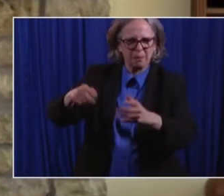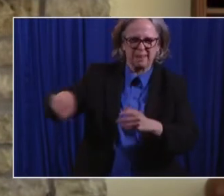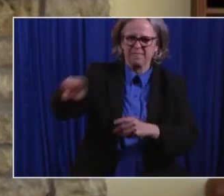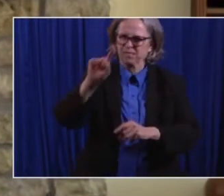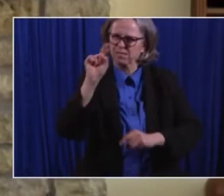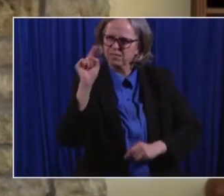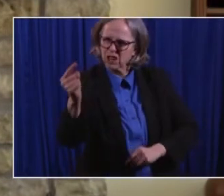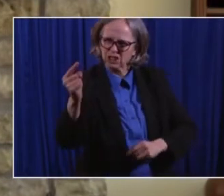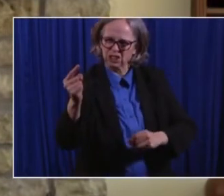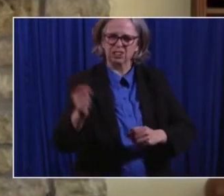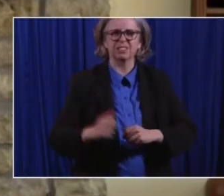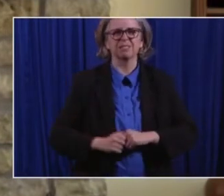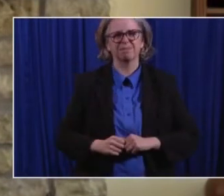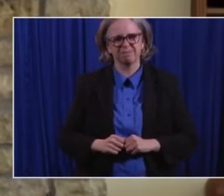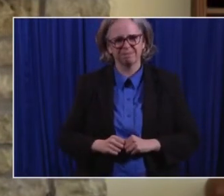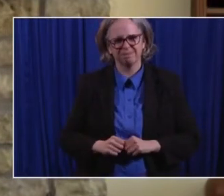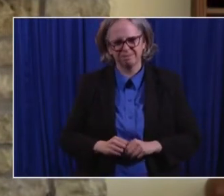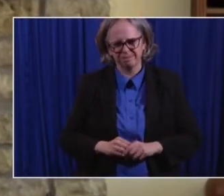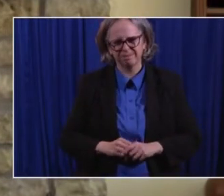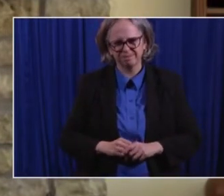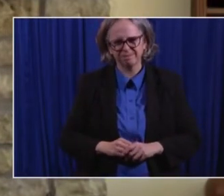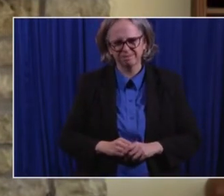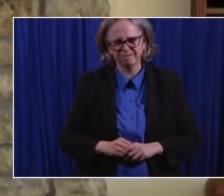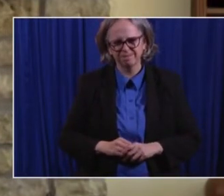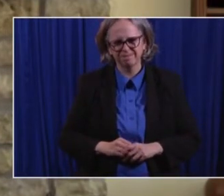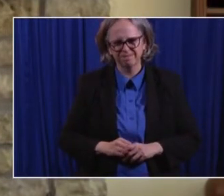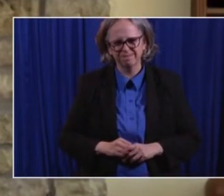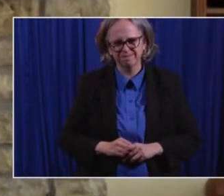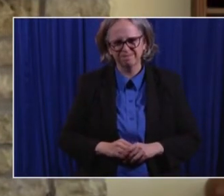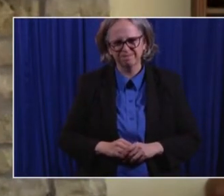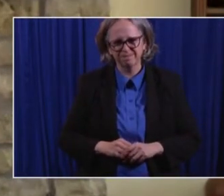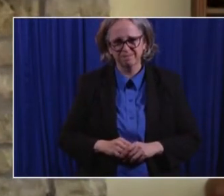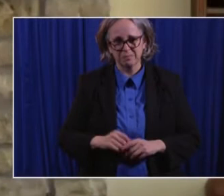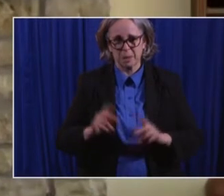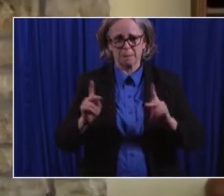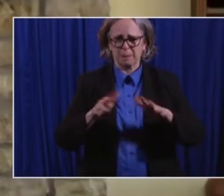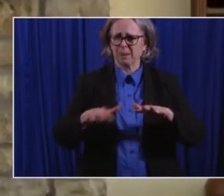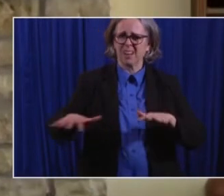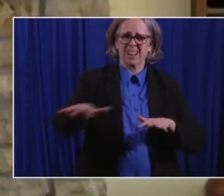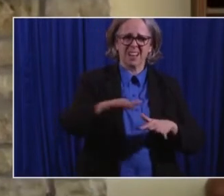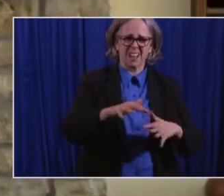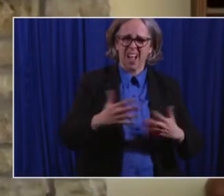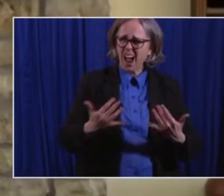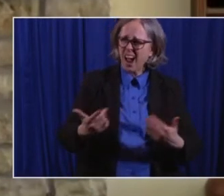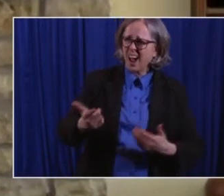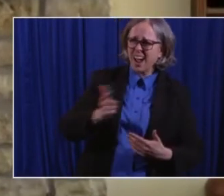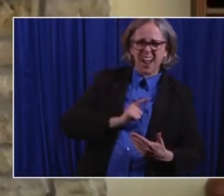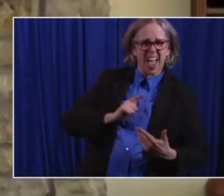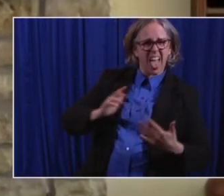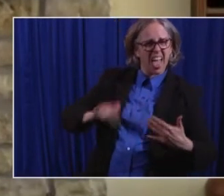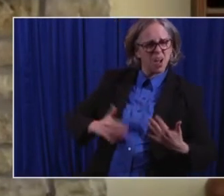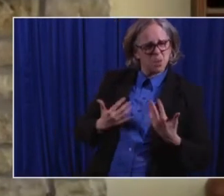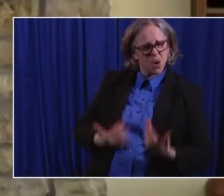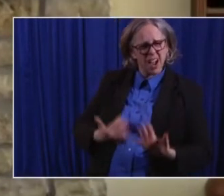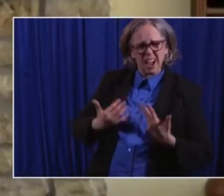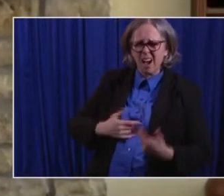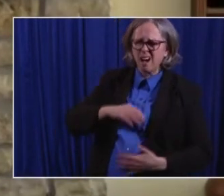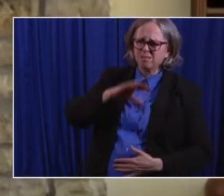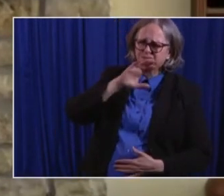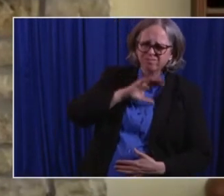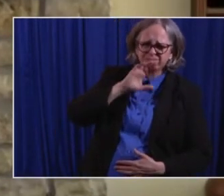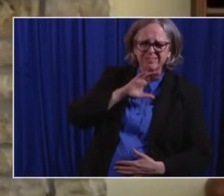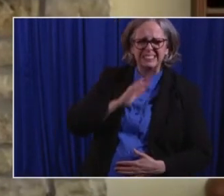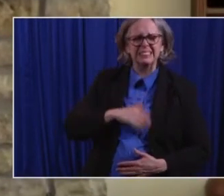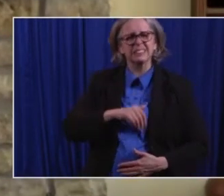so my message for people who are frustrated, have not been able to get the vaccination, they're over the